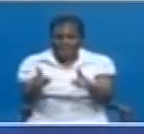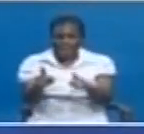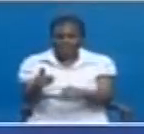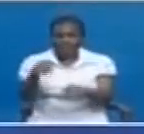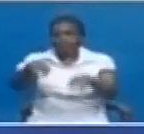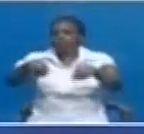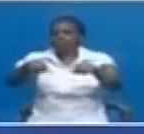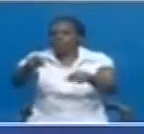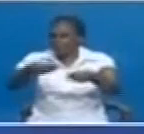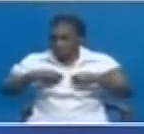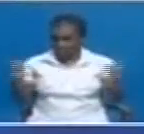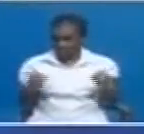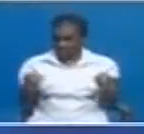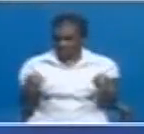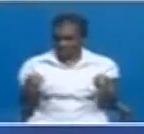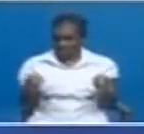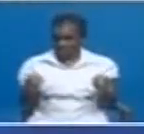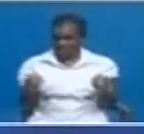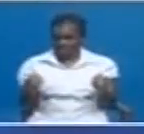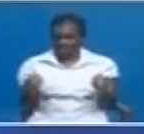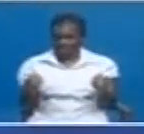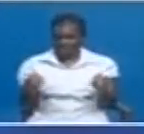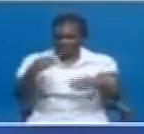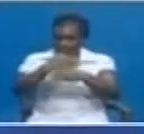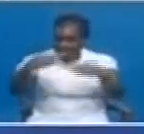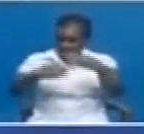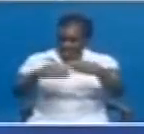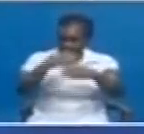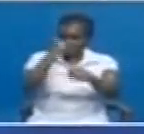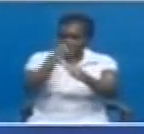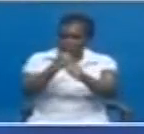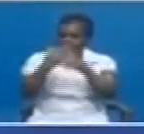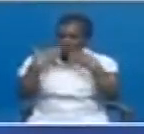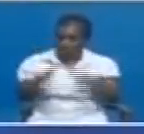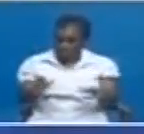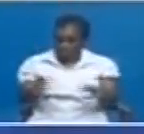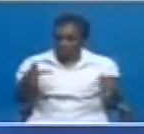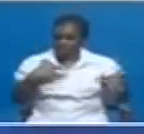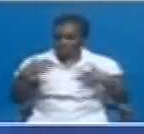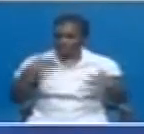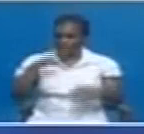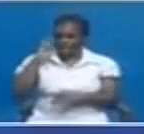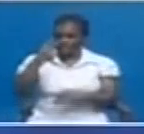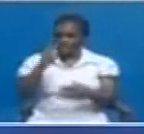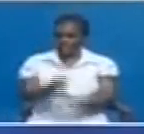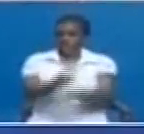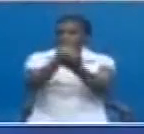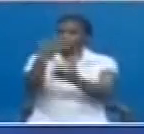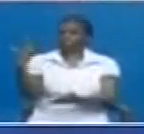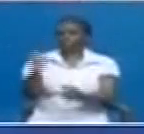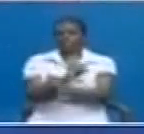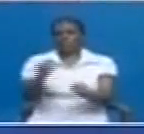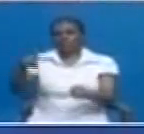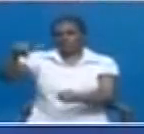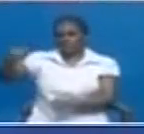of quantities you don't give me. What is wrong in me saying, okay, the building has been done, but as far as I'm concerned, I don't see any supporting document.